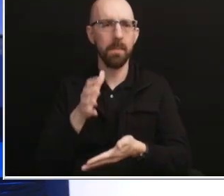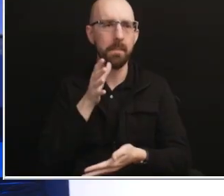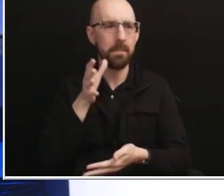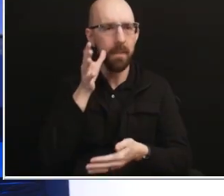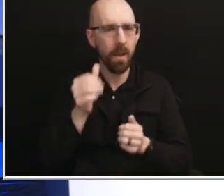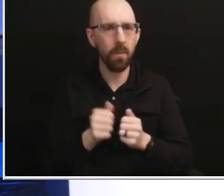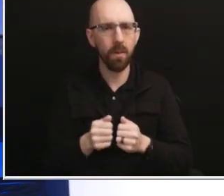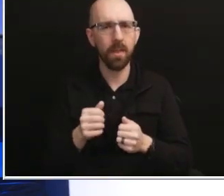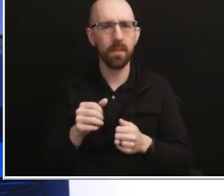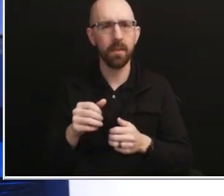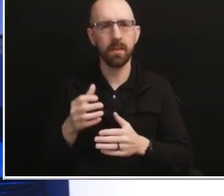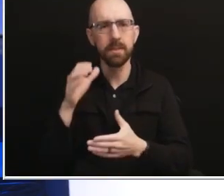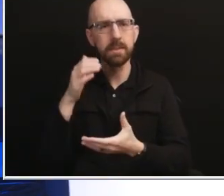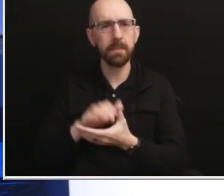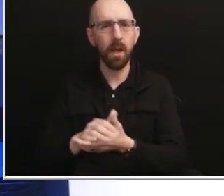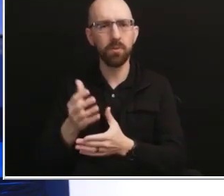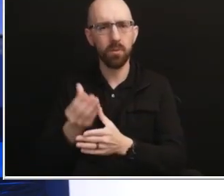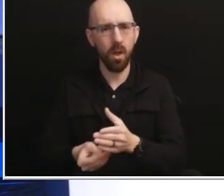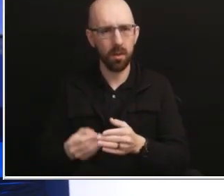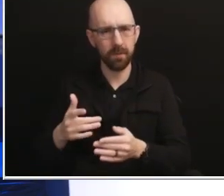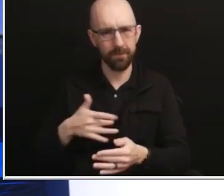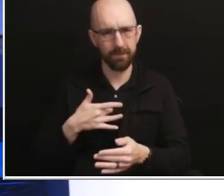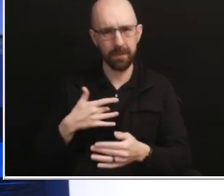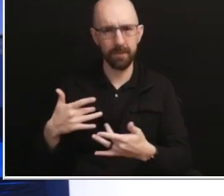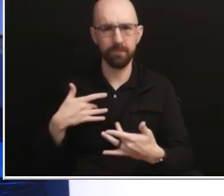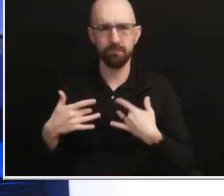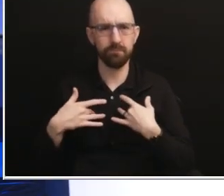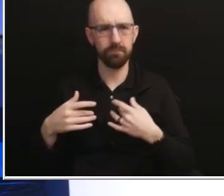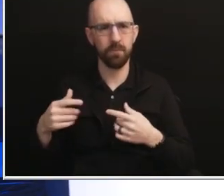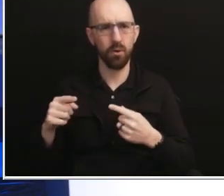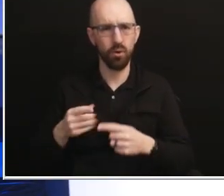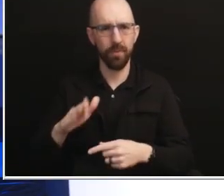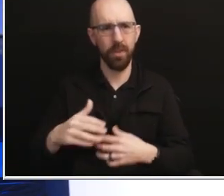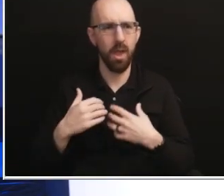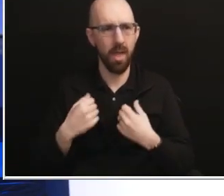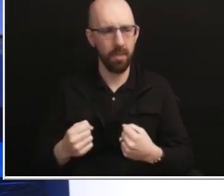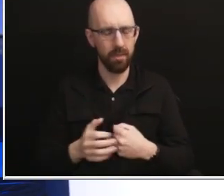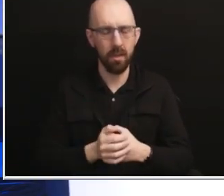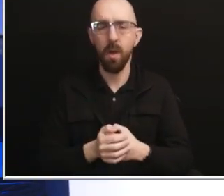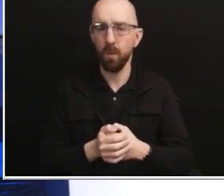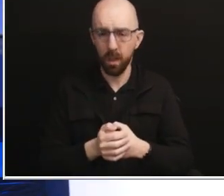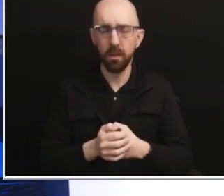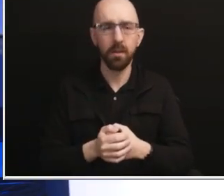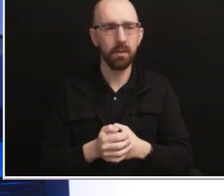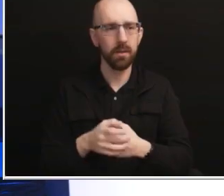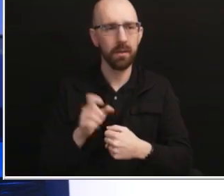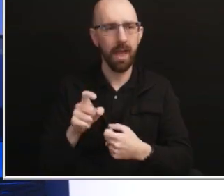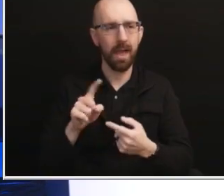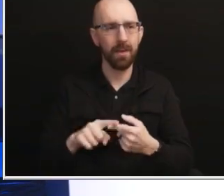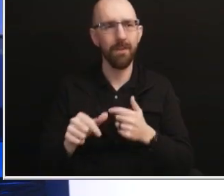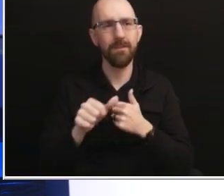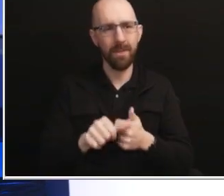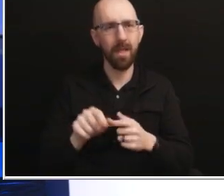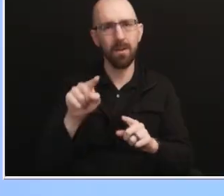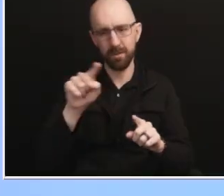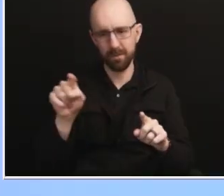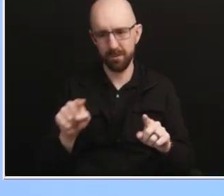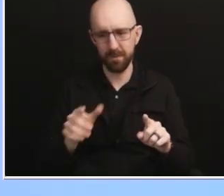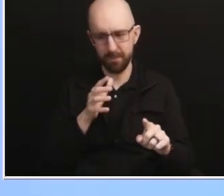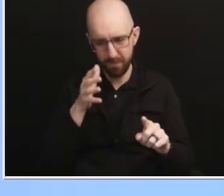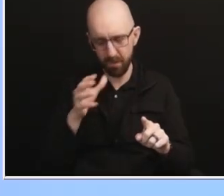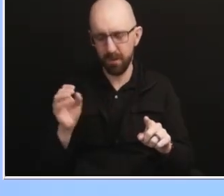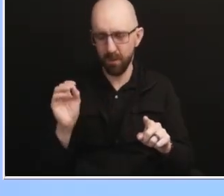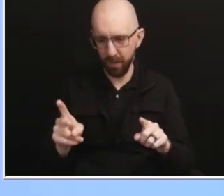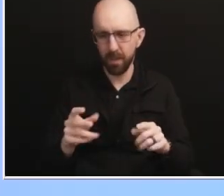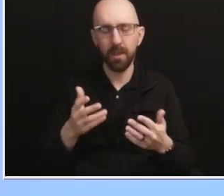when you're worried it's taking a toll on their health. Okay. So I had to follow the flow. Right. Parent with, I